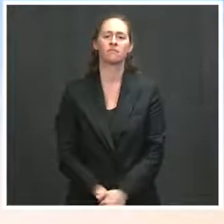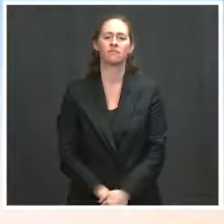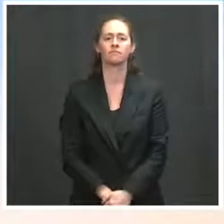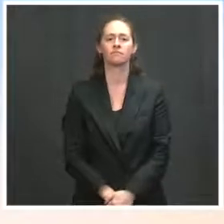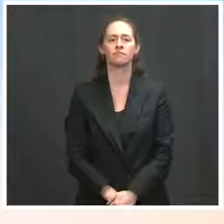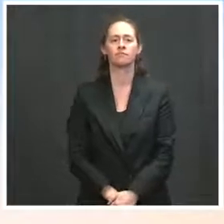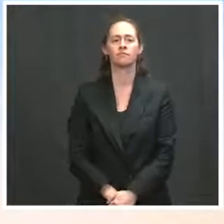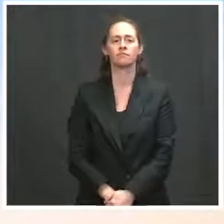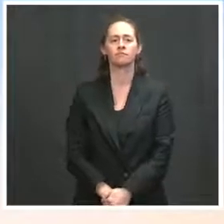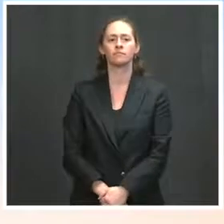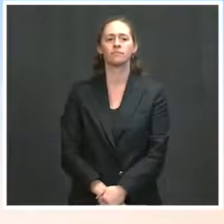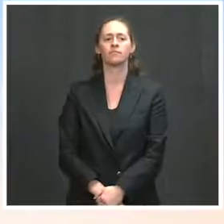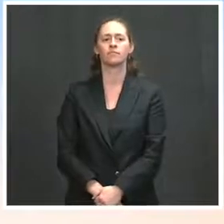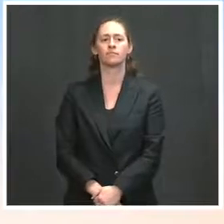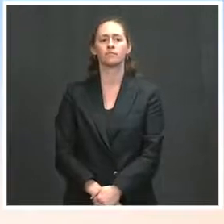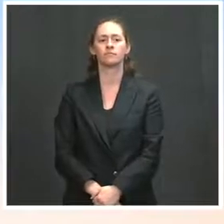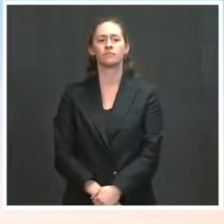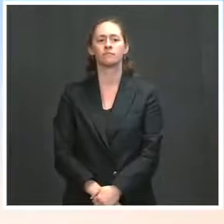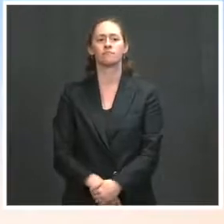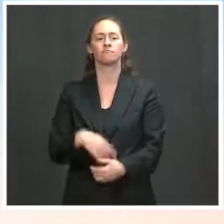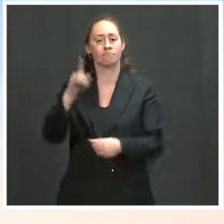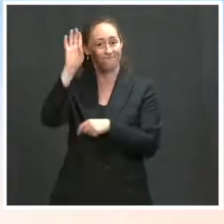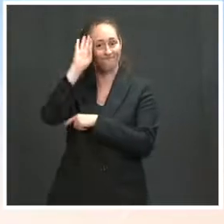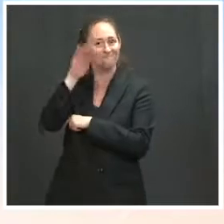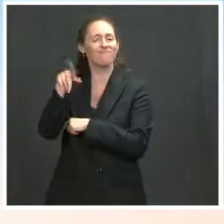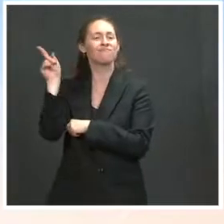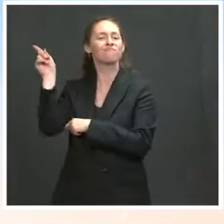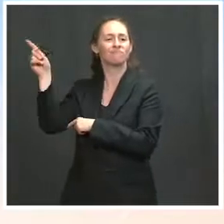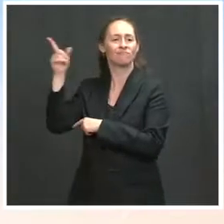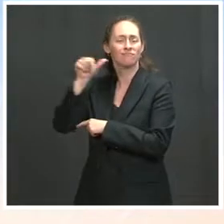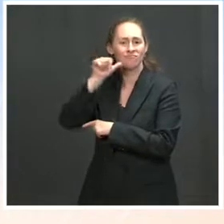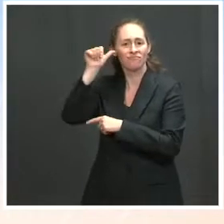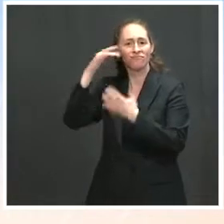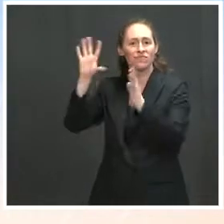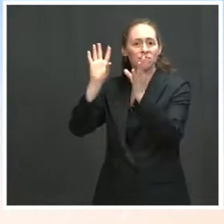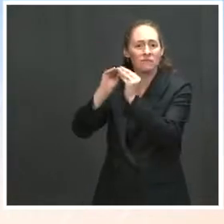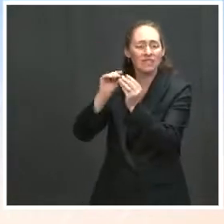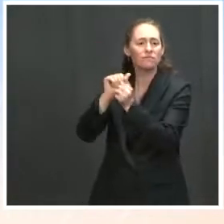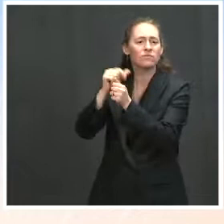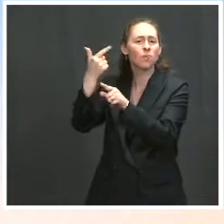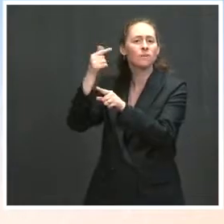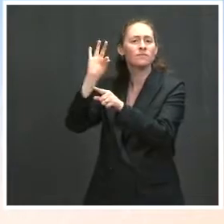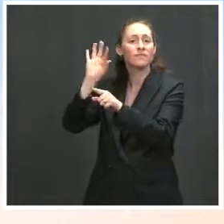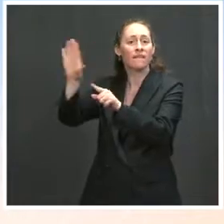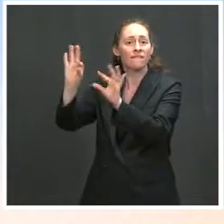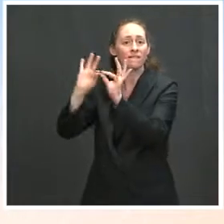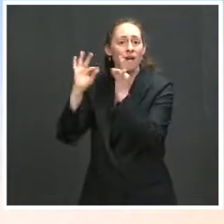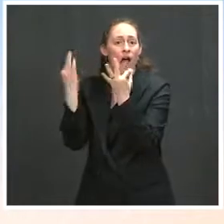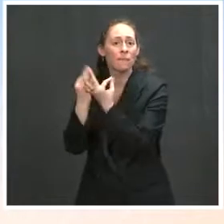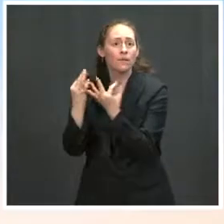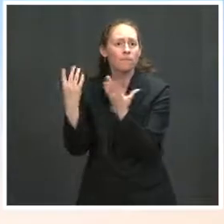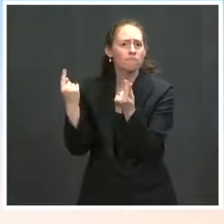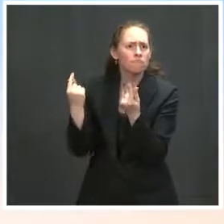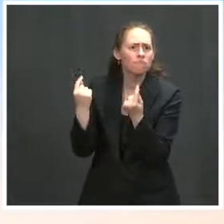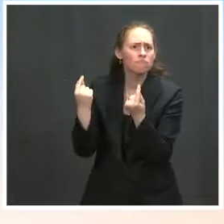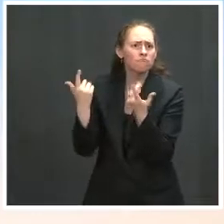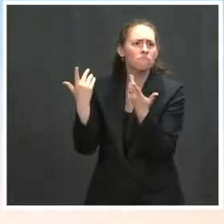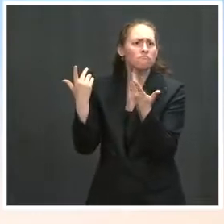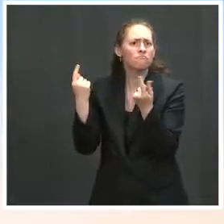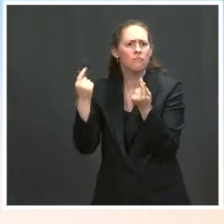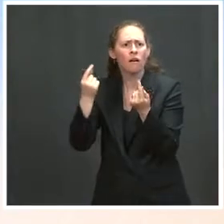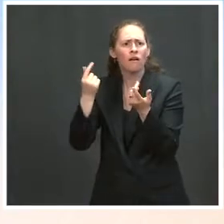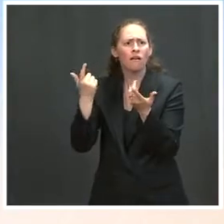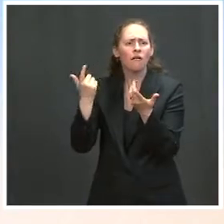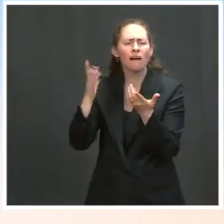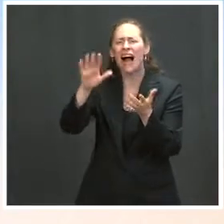met with the Floyd family yesterday. How does this meeting change the White House's strategy toward getting police reform passed? I'm so sorry. Can you say that last